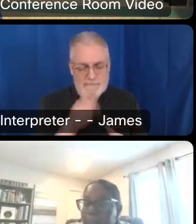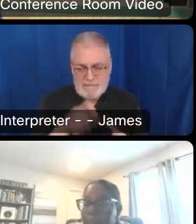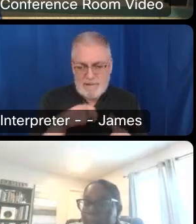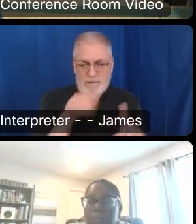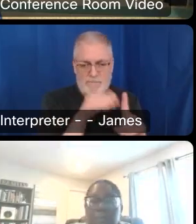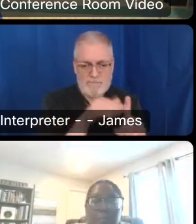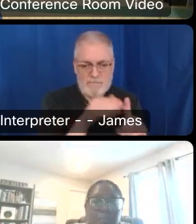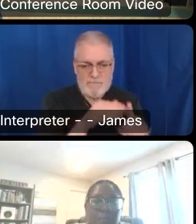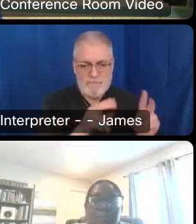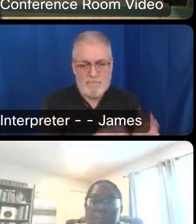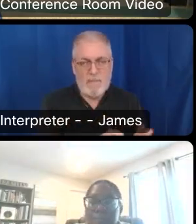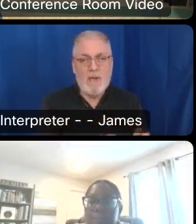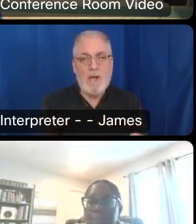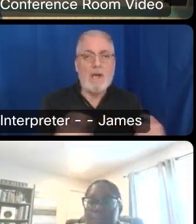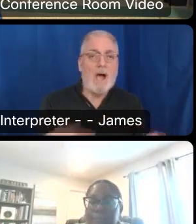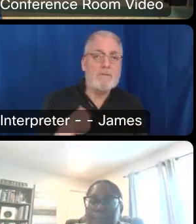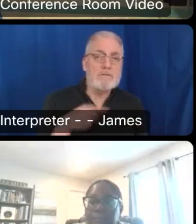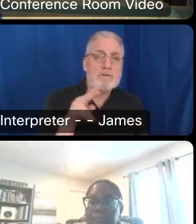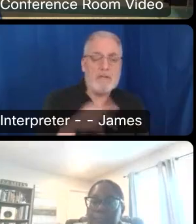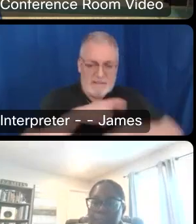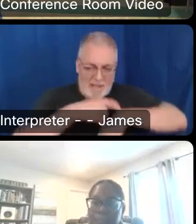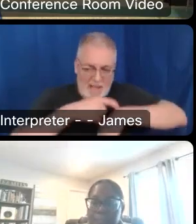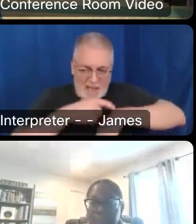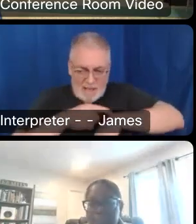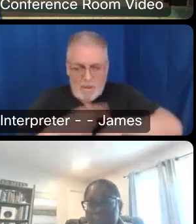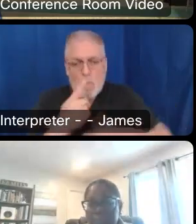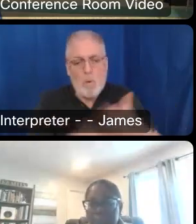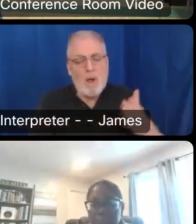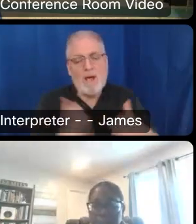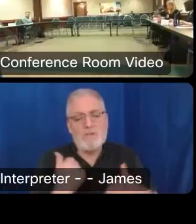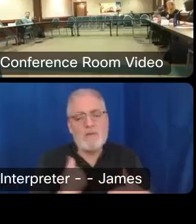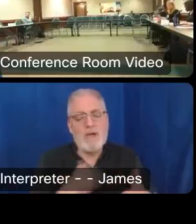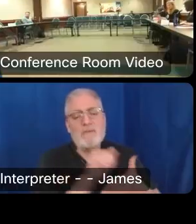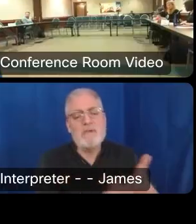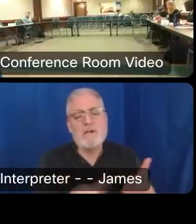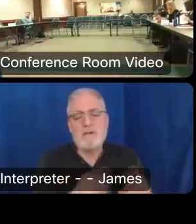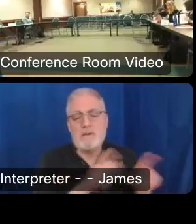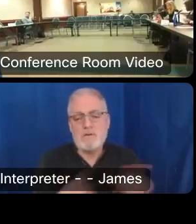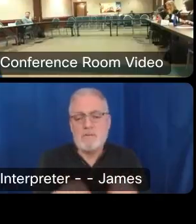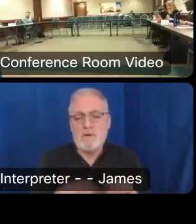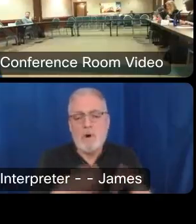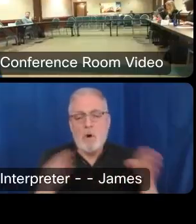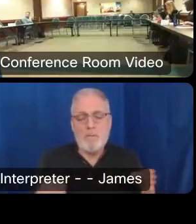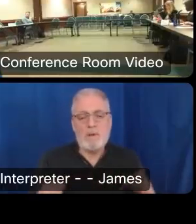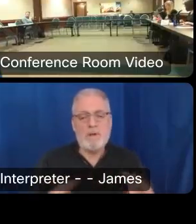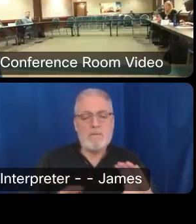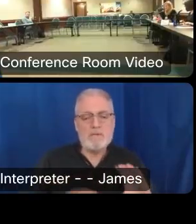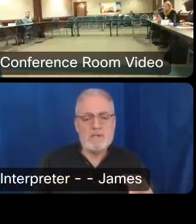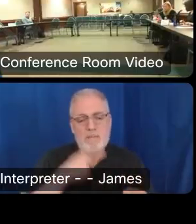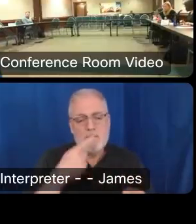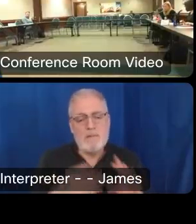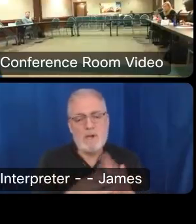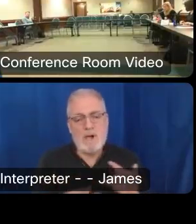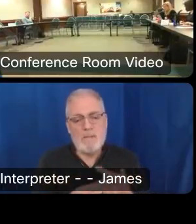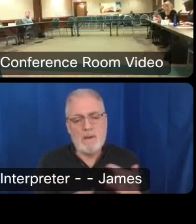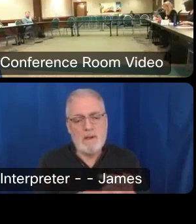Okay, I'm just looking at the time, what else is on the agenda in terms of open conversation and public comment and all of that. And I think I'm gonna